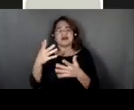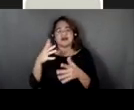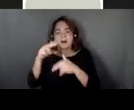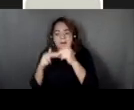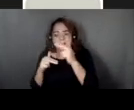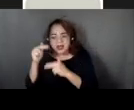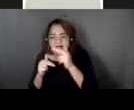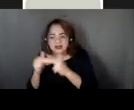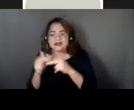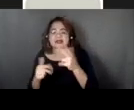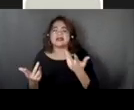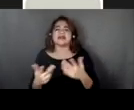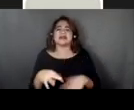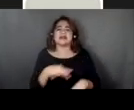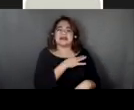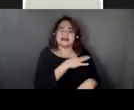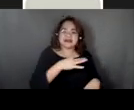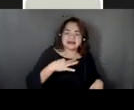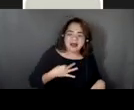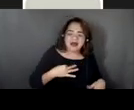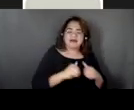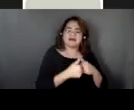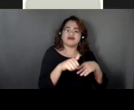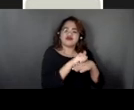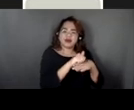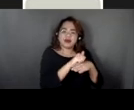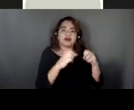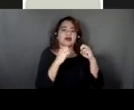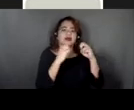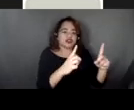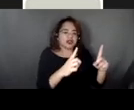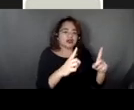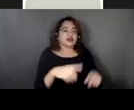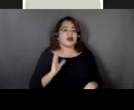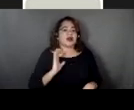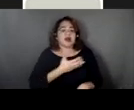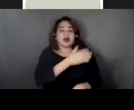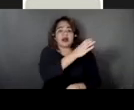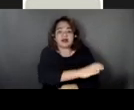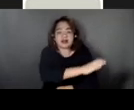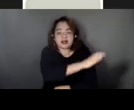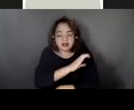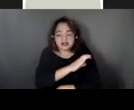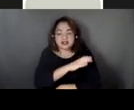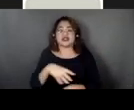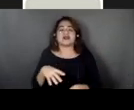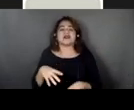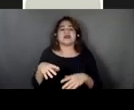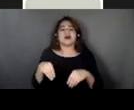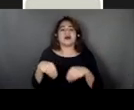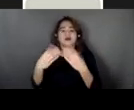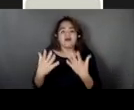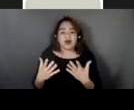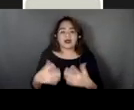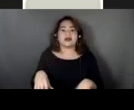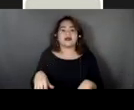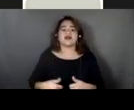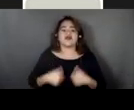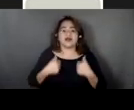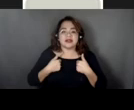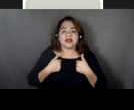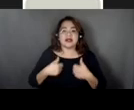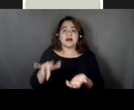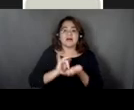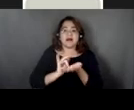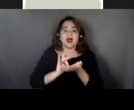were built, our staff and how they're trained and educated, our clinicians, our providers, residents, medical students, and